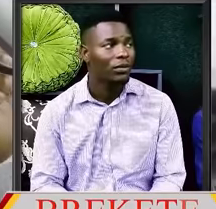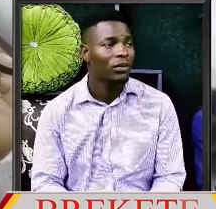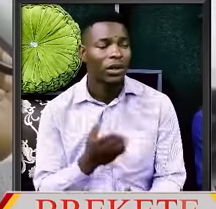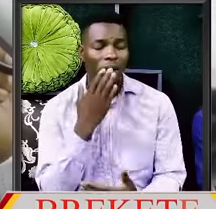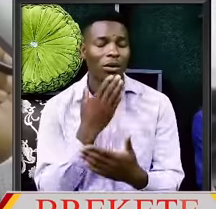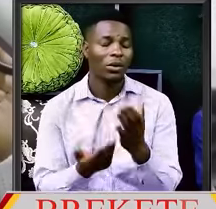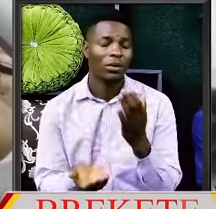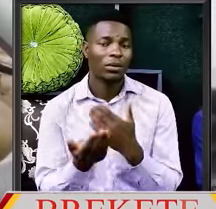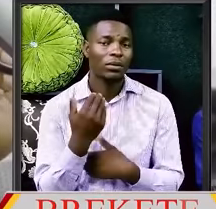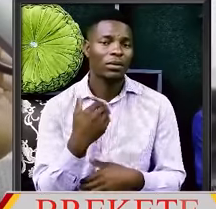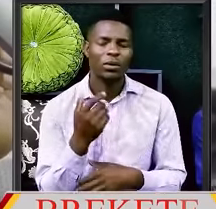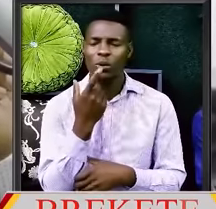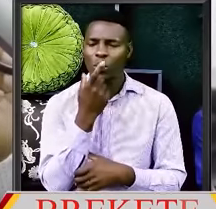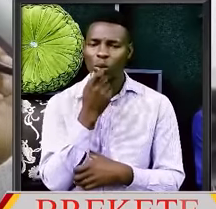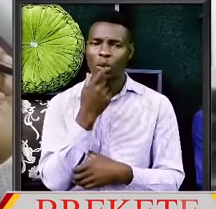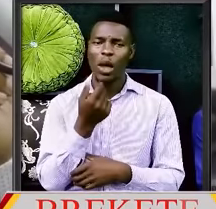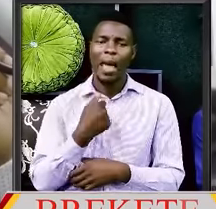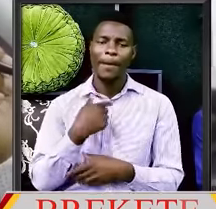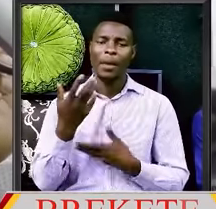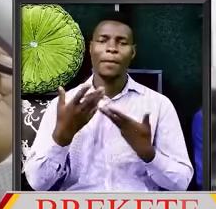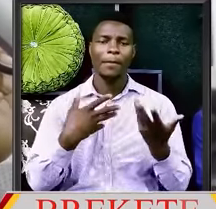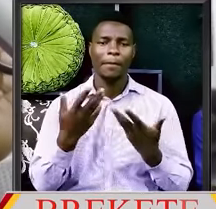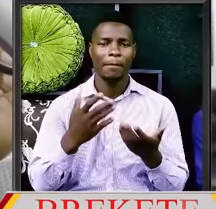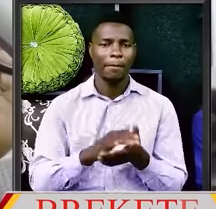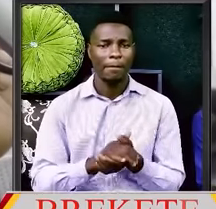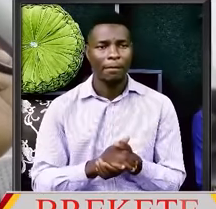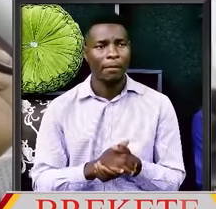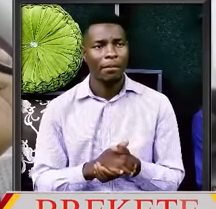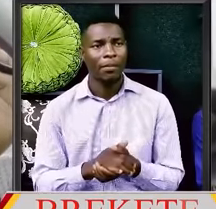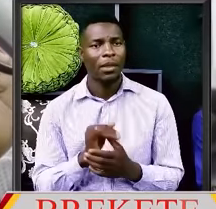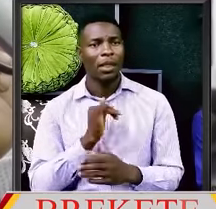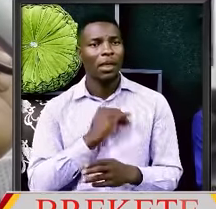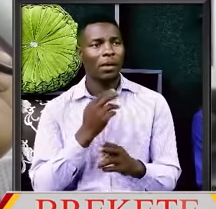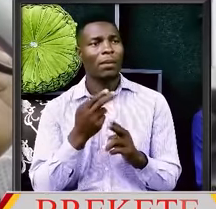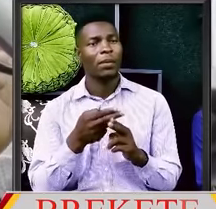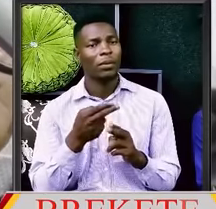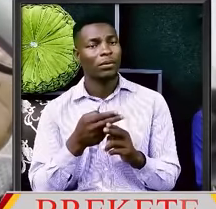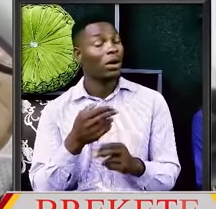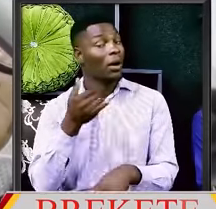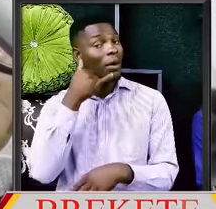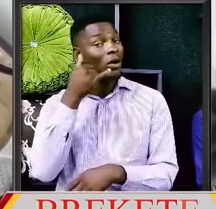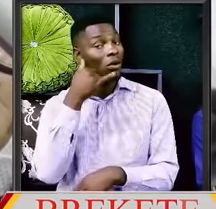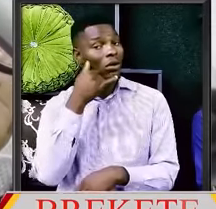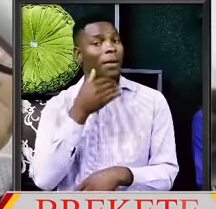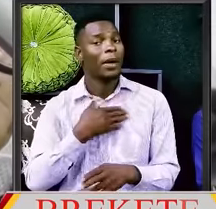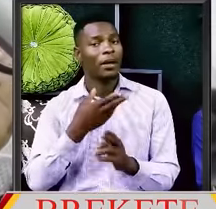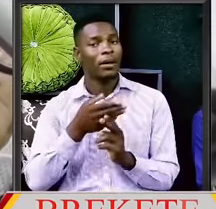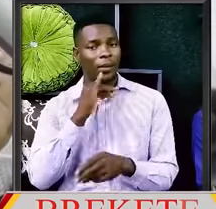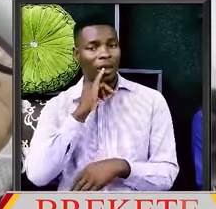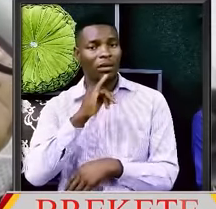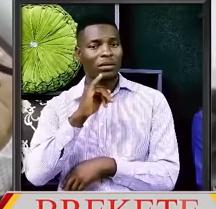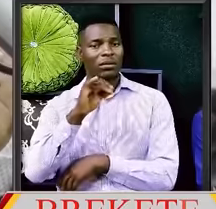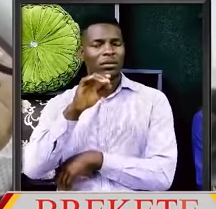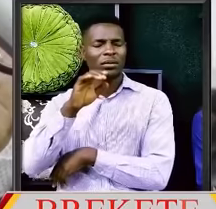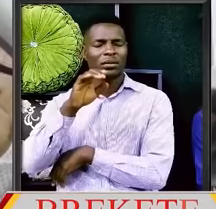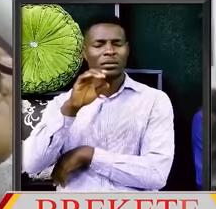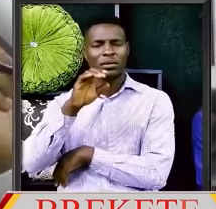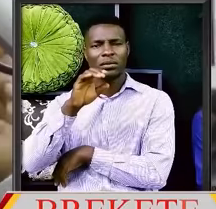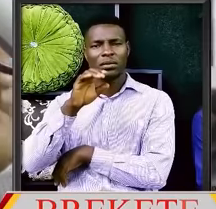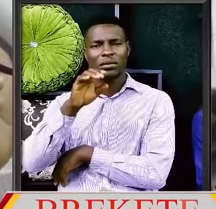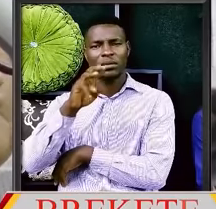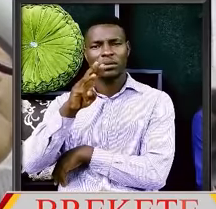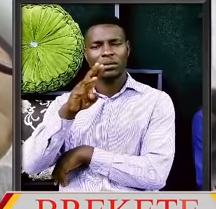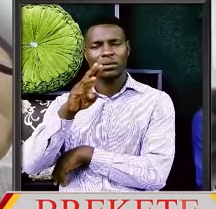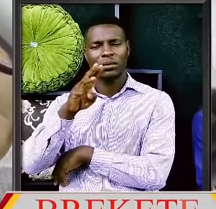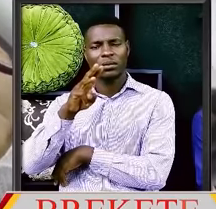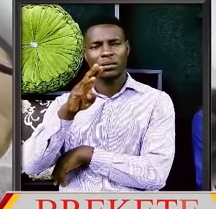Good morning. Yes, Nahumi Anamdevano, where are you? Now, good morning. I'm calling from, my name is Mukaila Teriki. I'm calling from Italy.